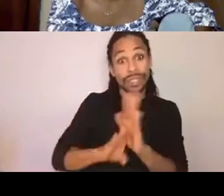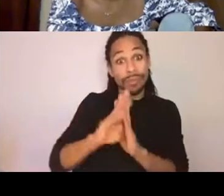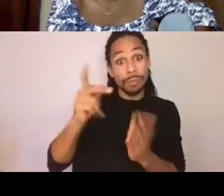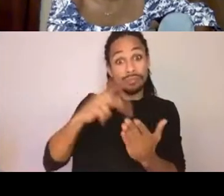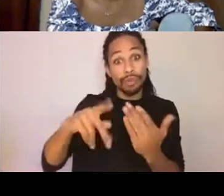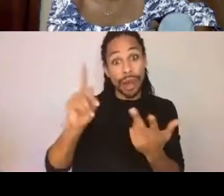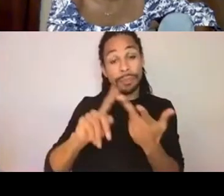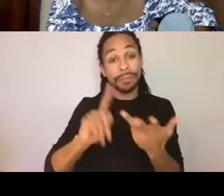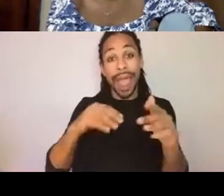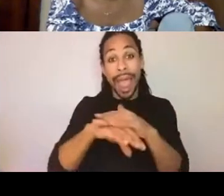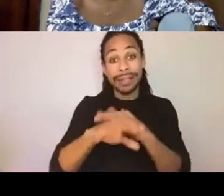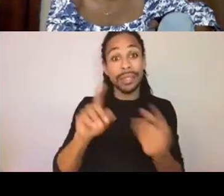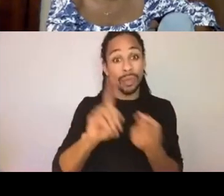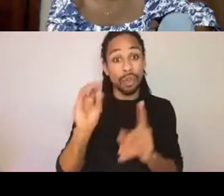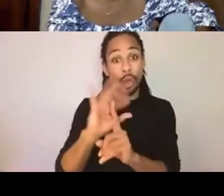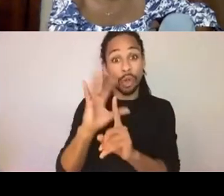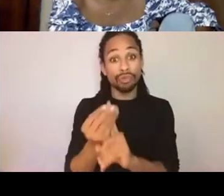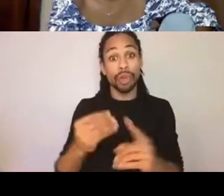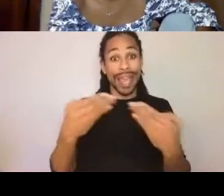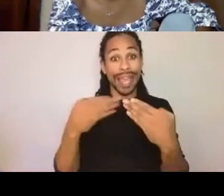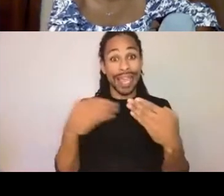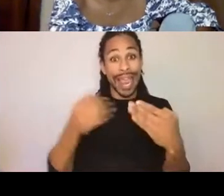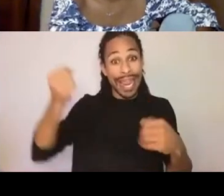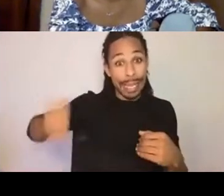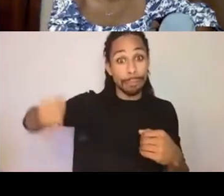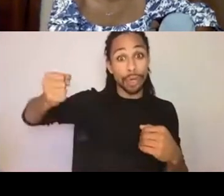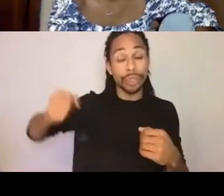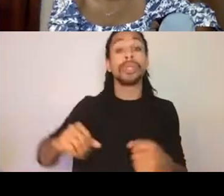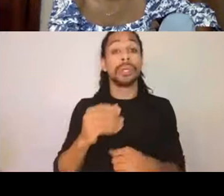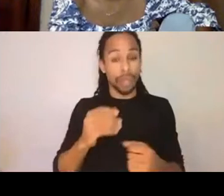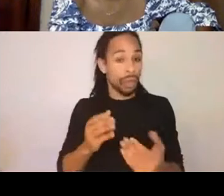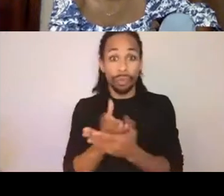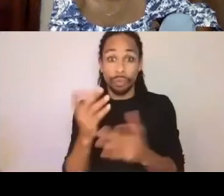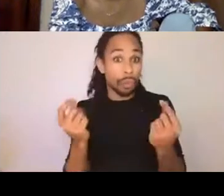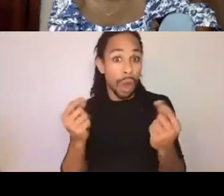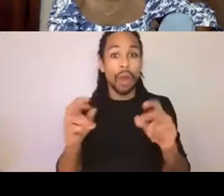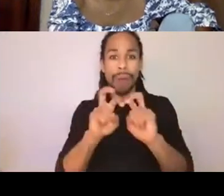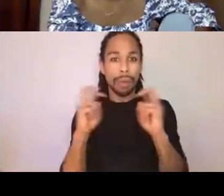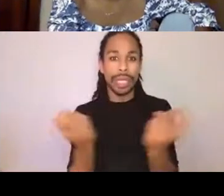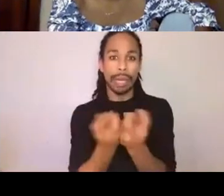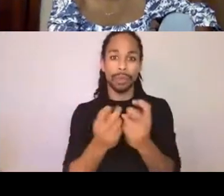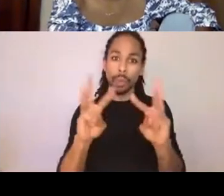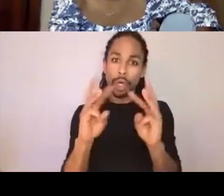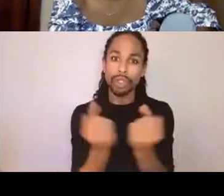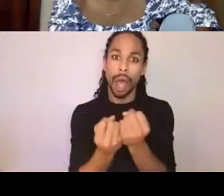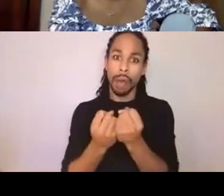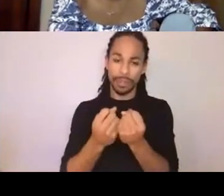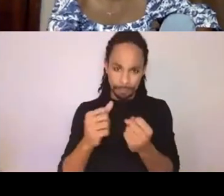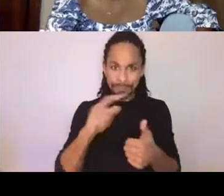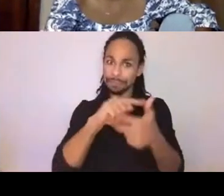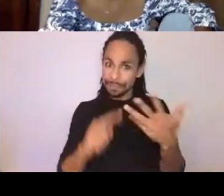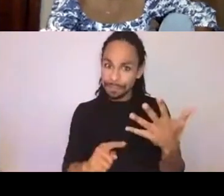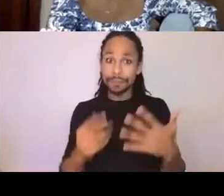cultural gatekeepers through career roundtables and other workshops. And we try